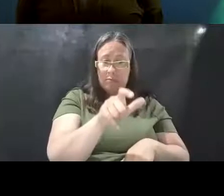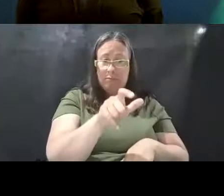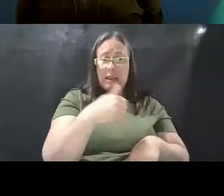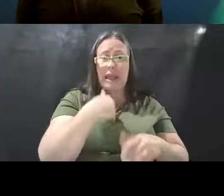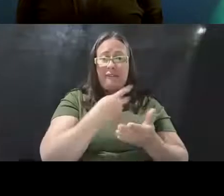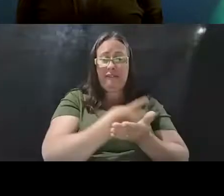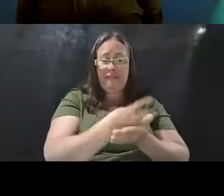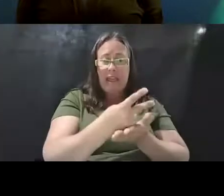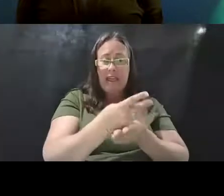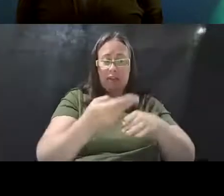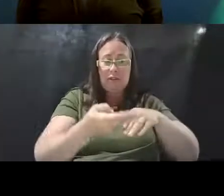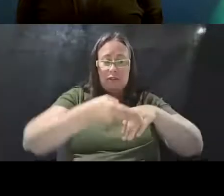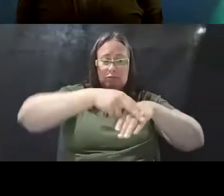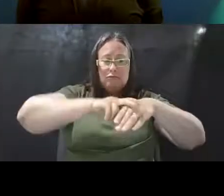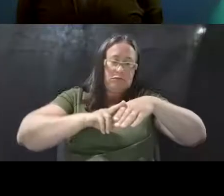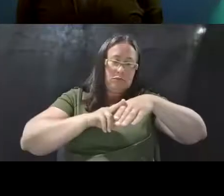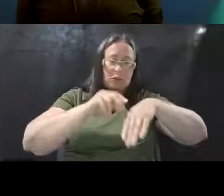graft,